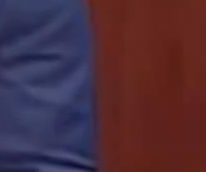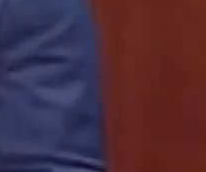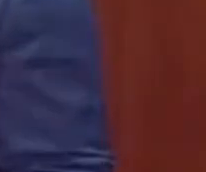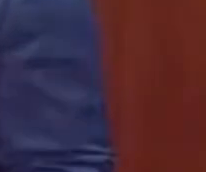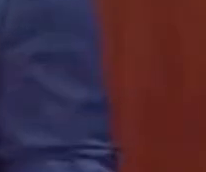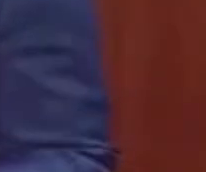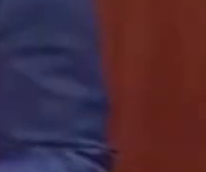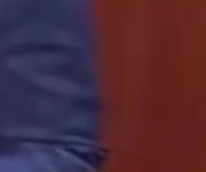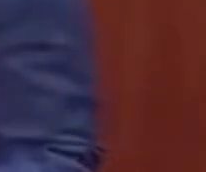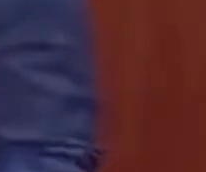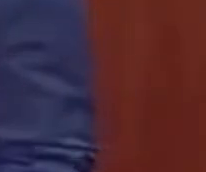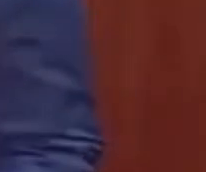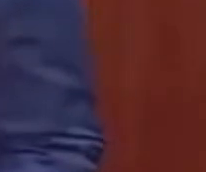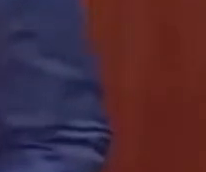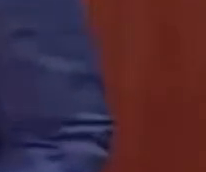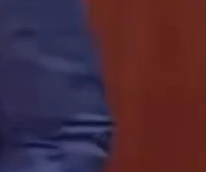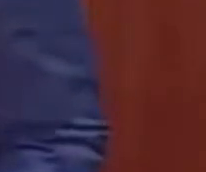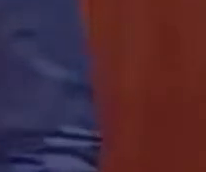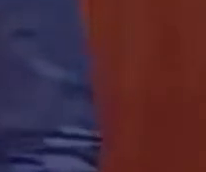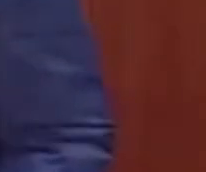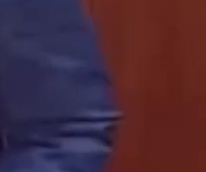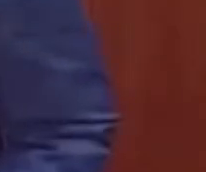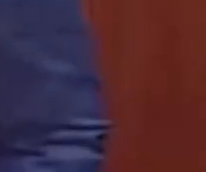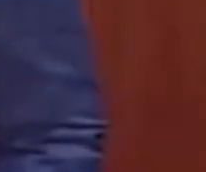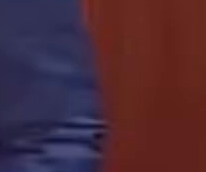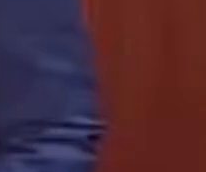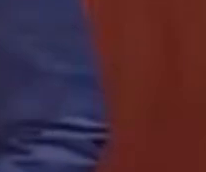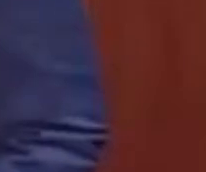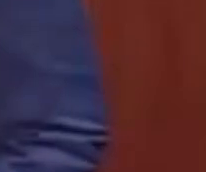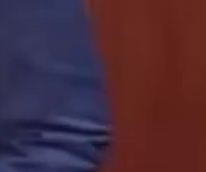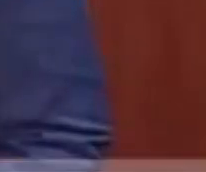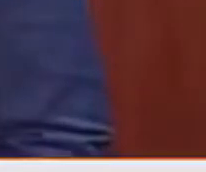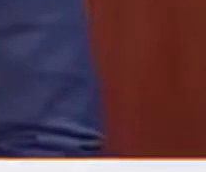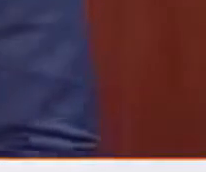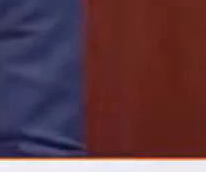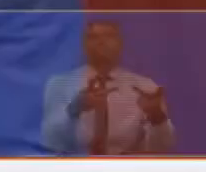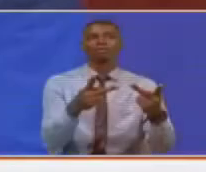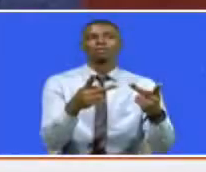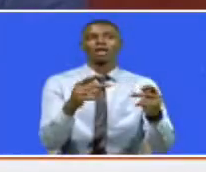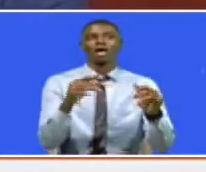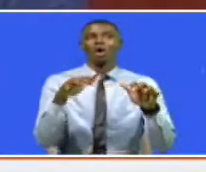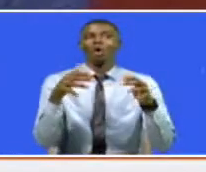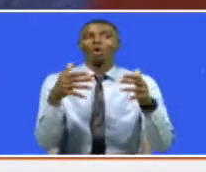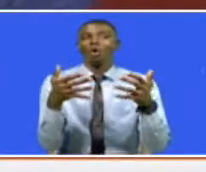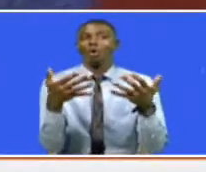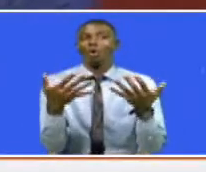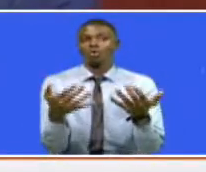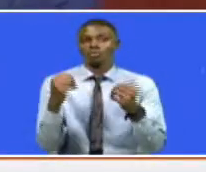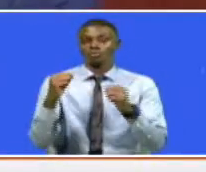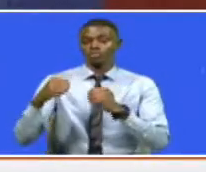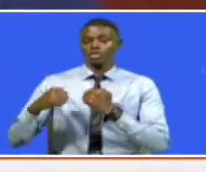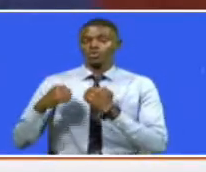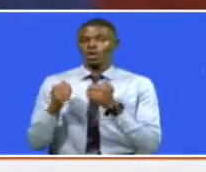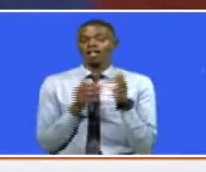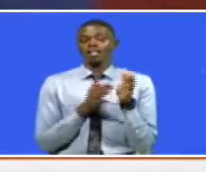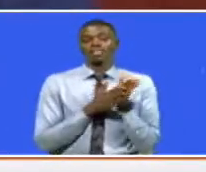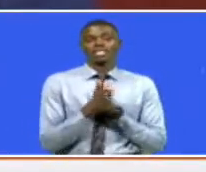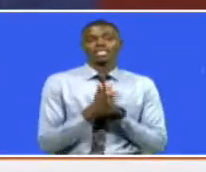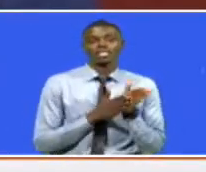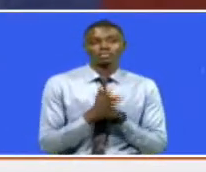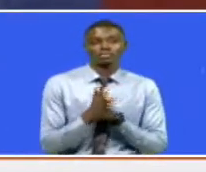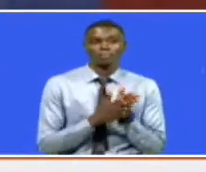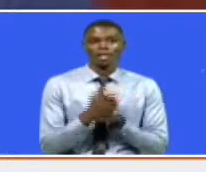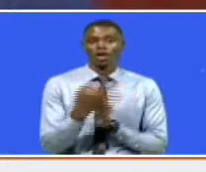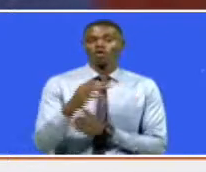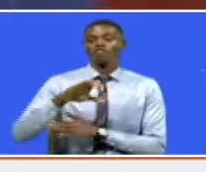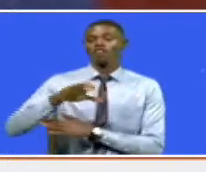The reason the Senate exists is to provide, or to rather, to secure the interest